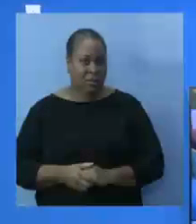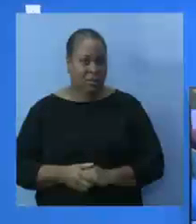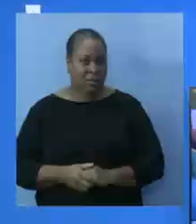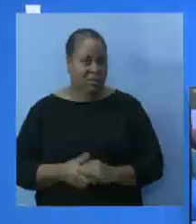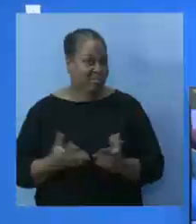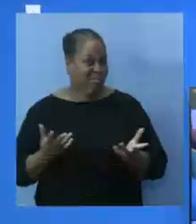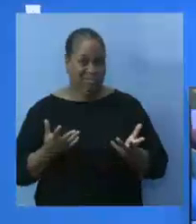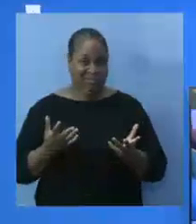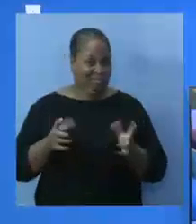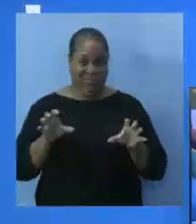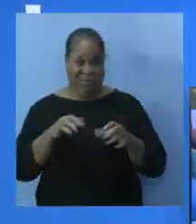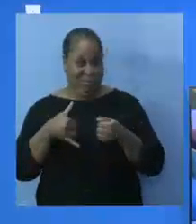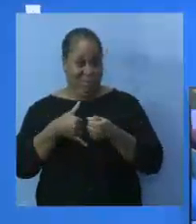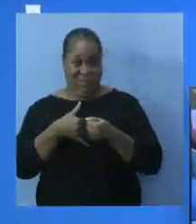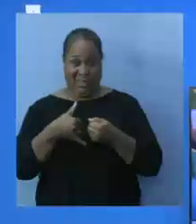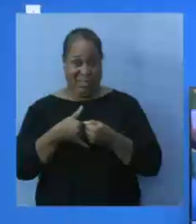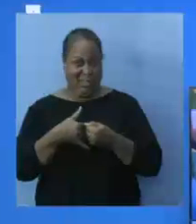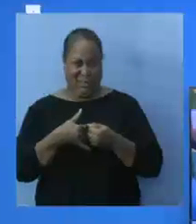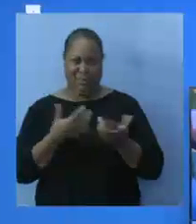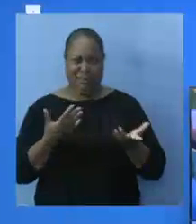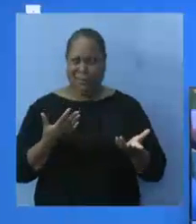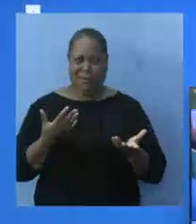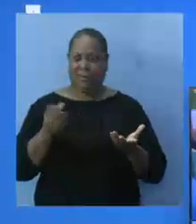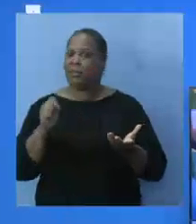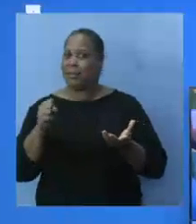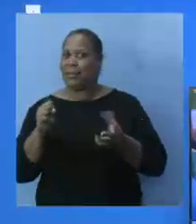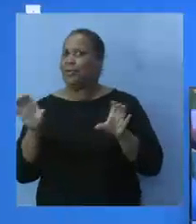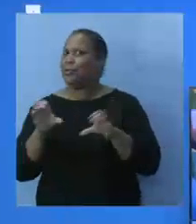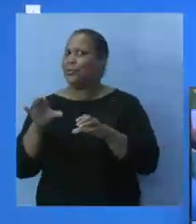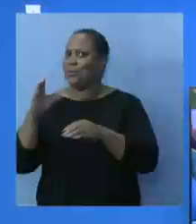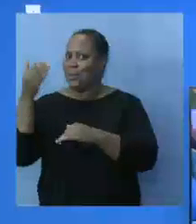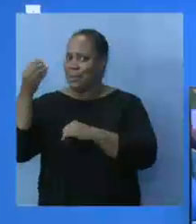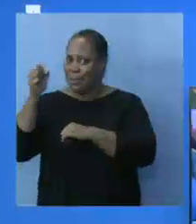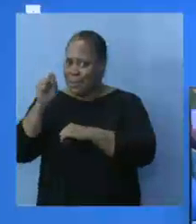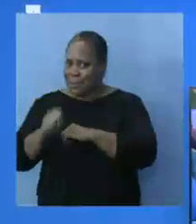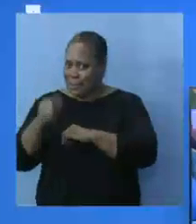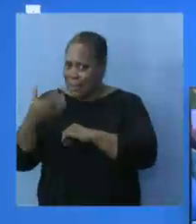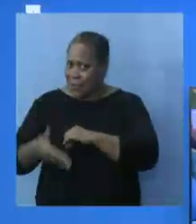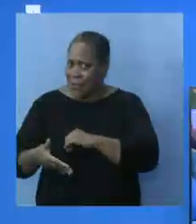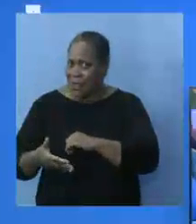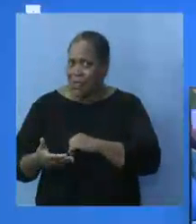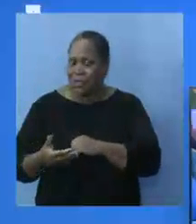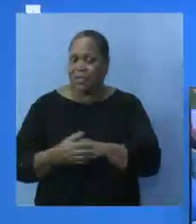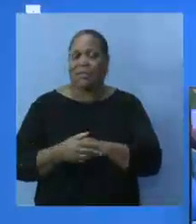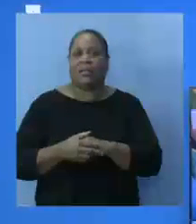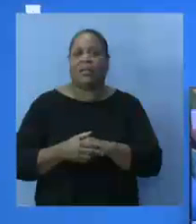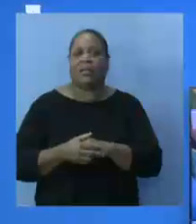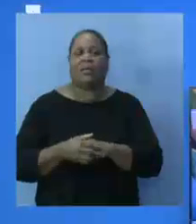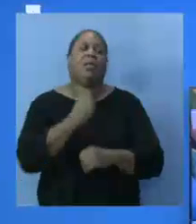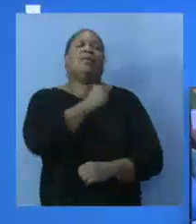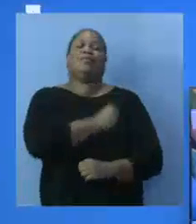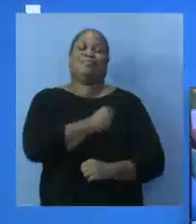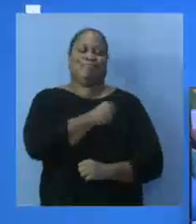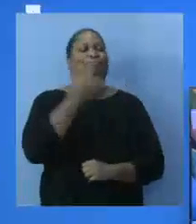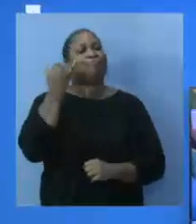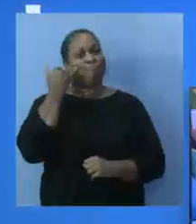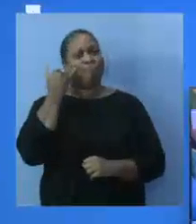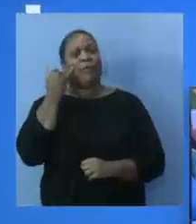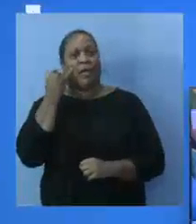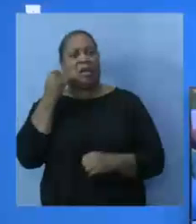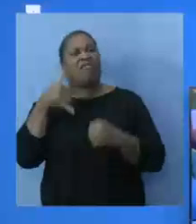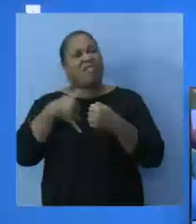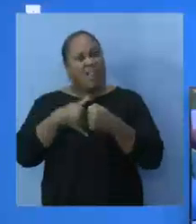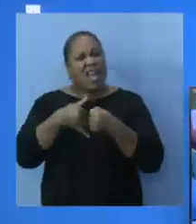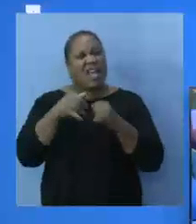Doing antibody testing for some Yeah, time. they're doing that at Southside, MDL, I mean. Sorry. If you have the antibody test,